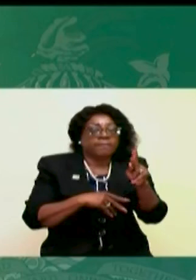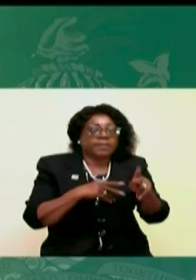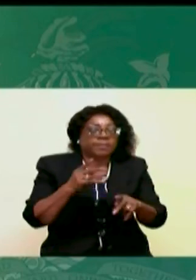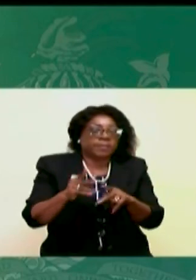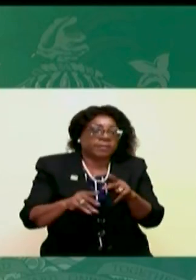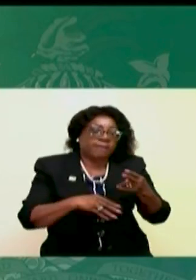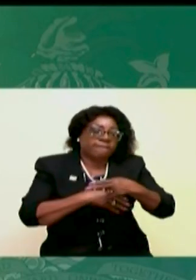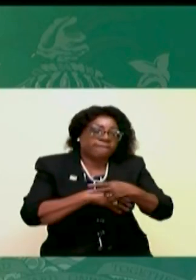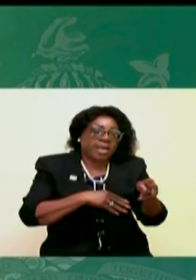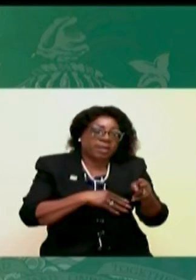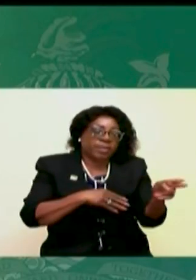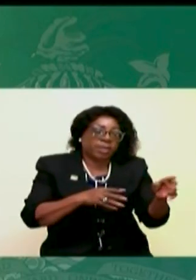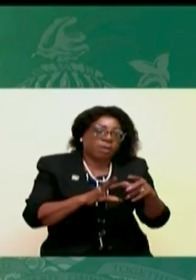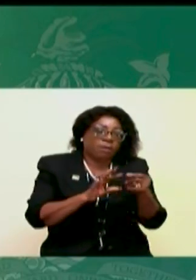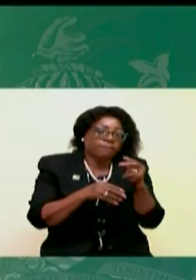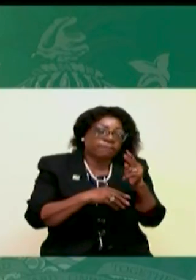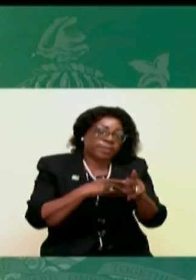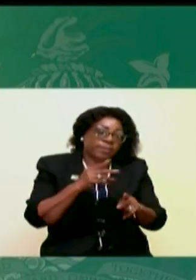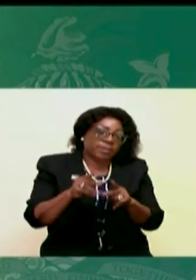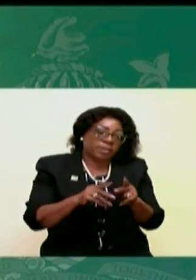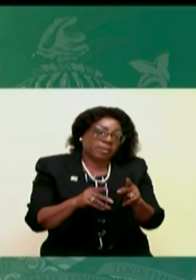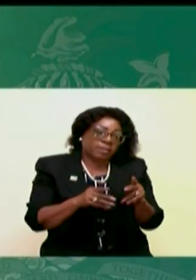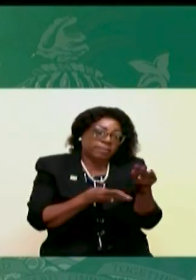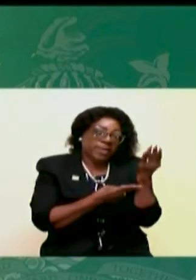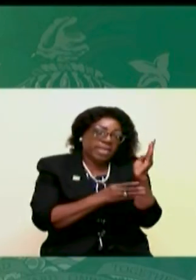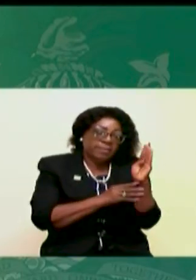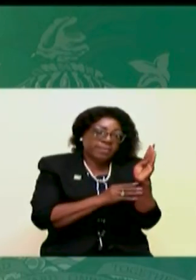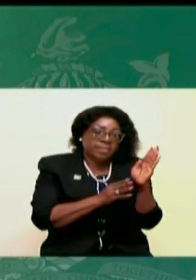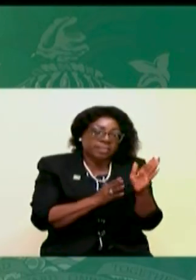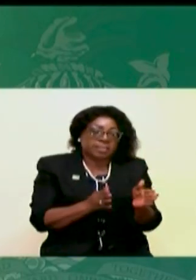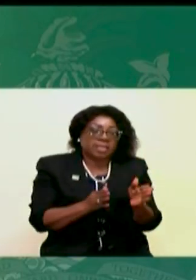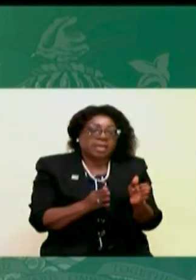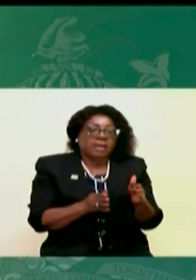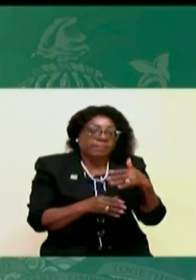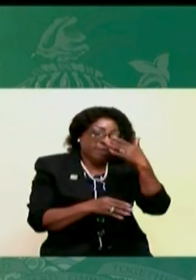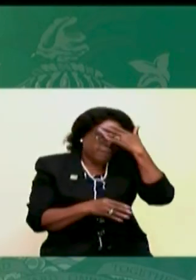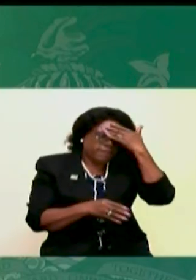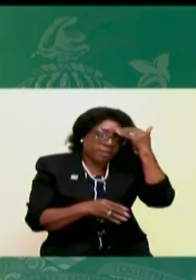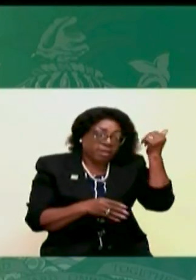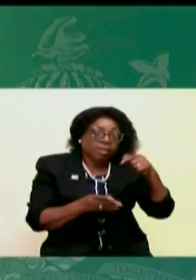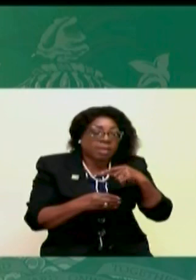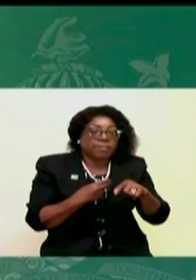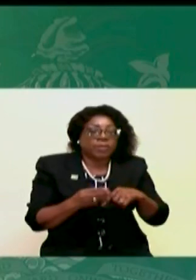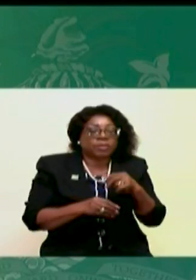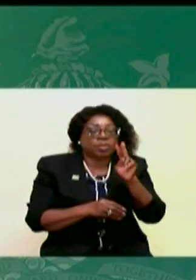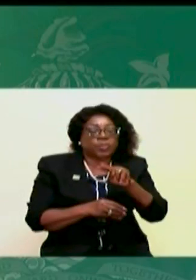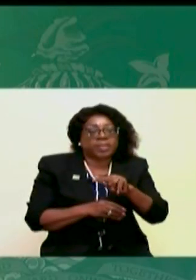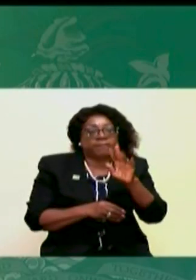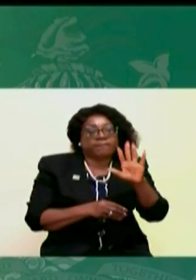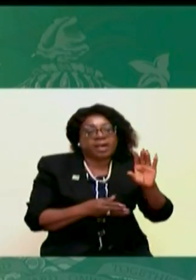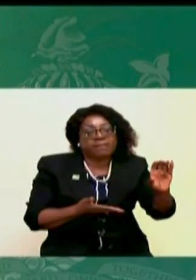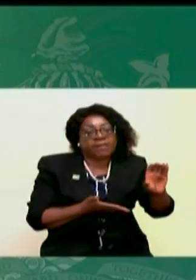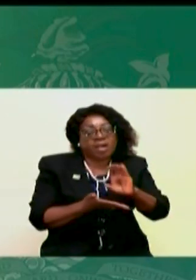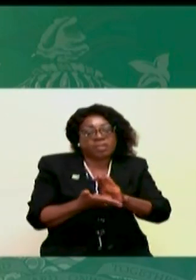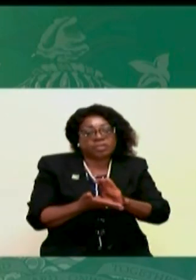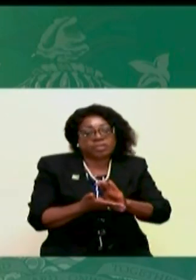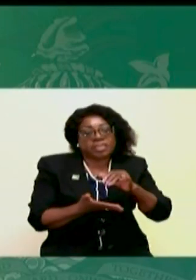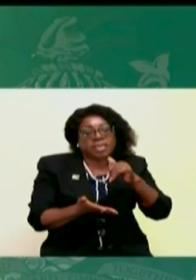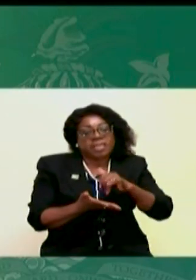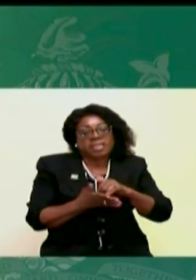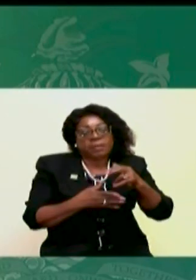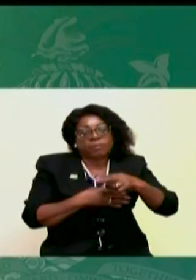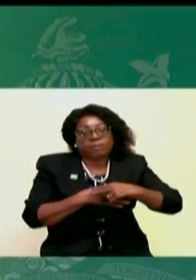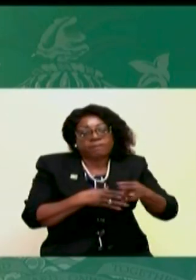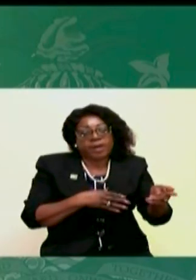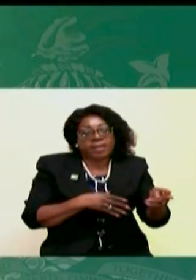of people. Termination of Bahamians. But he forgot about the 2,500 that were terminated. And the